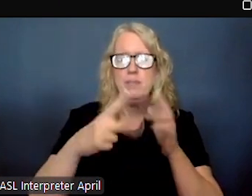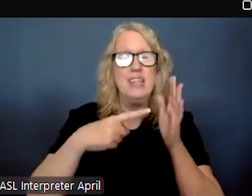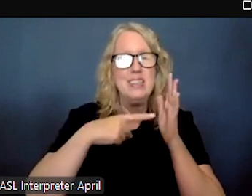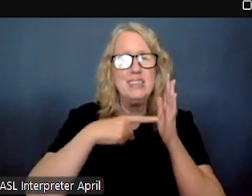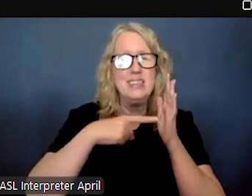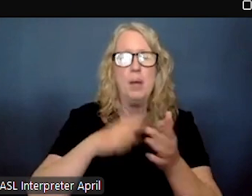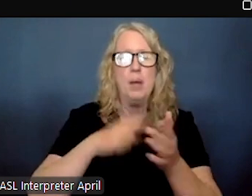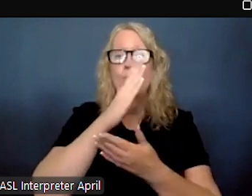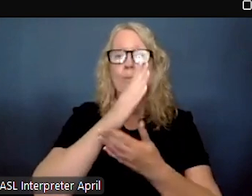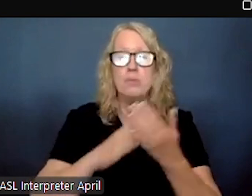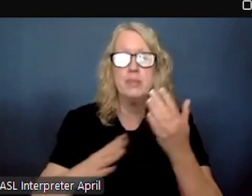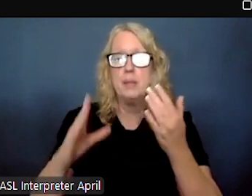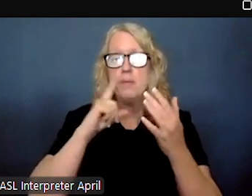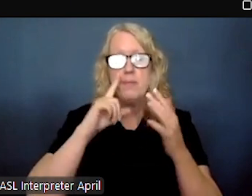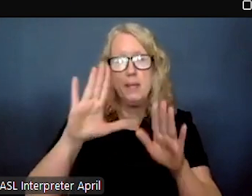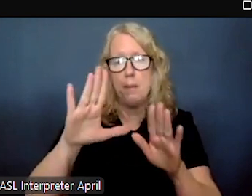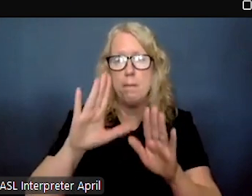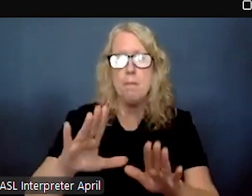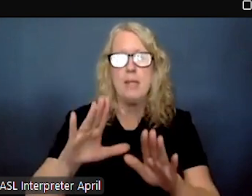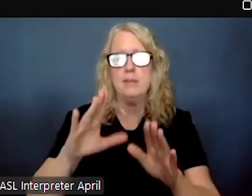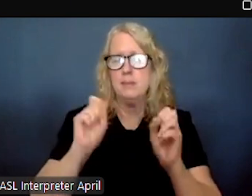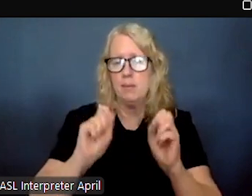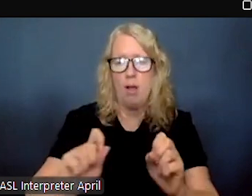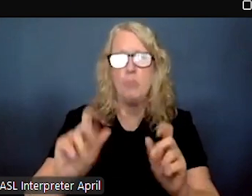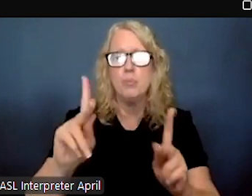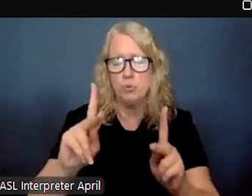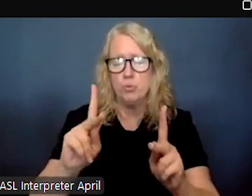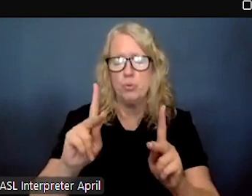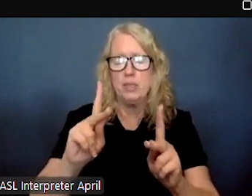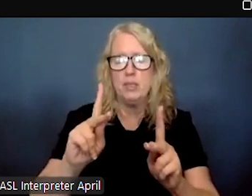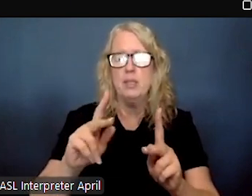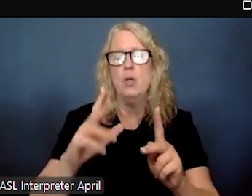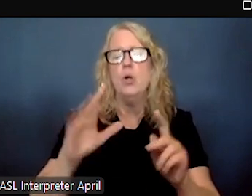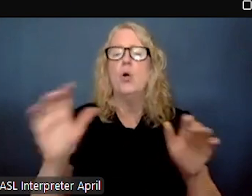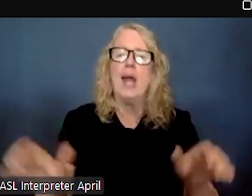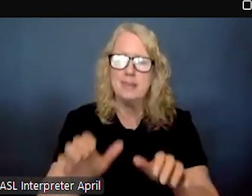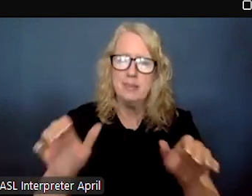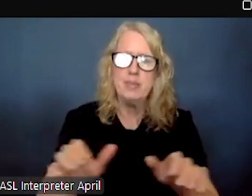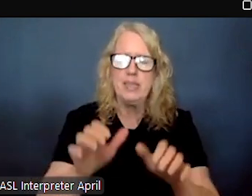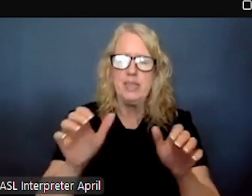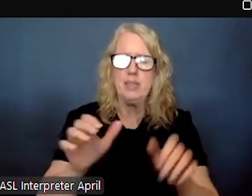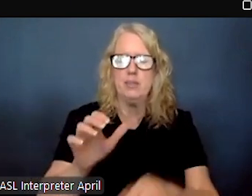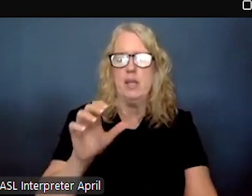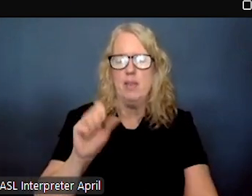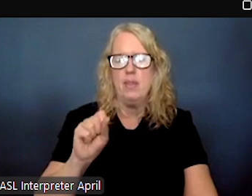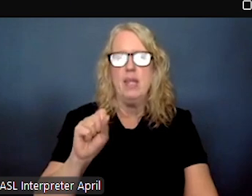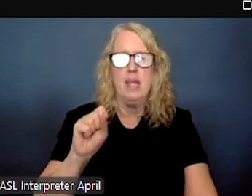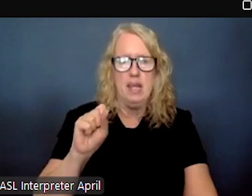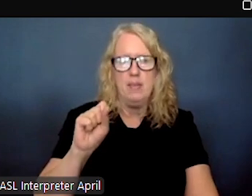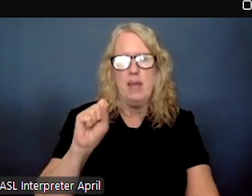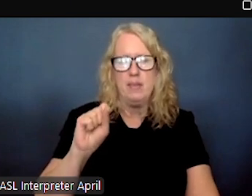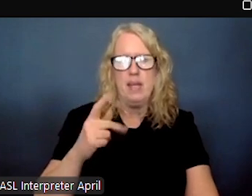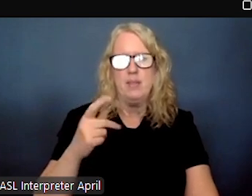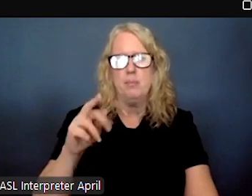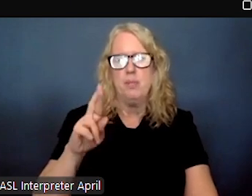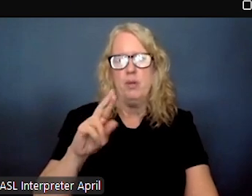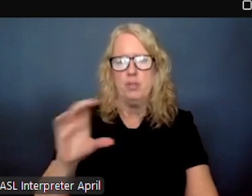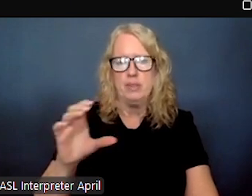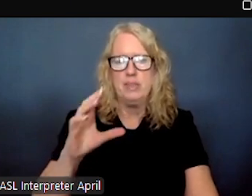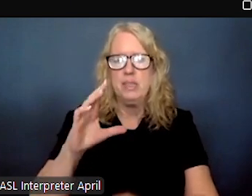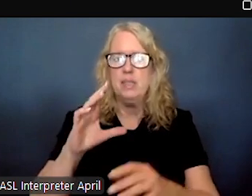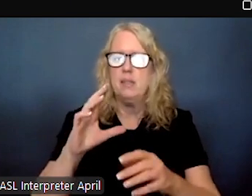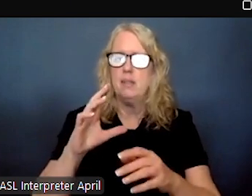the amazing activities that the SPRC engages in, which